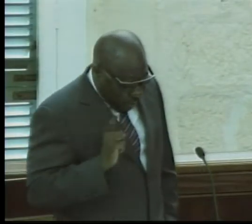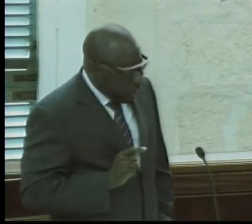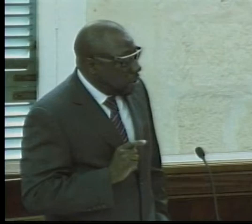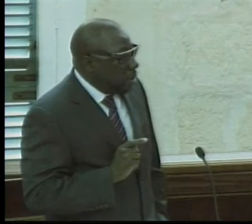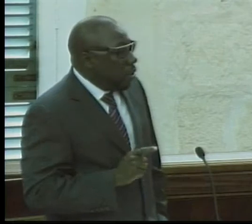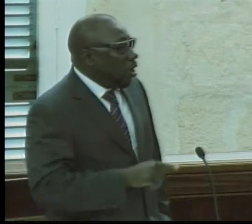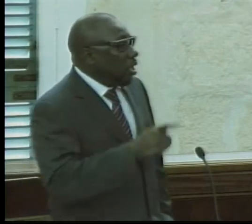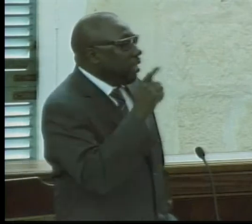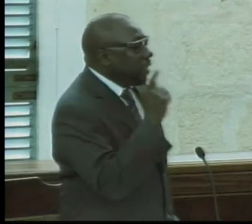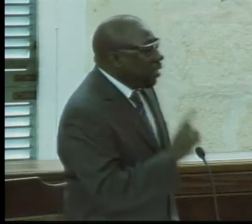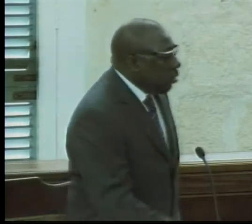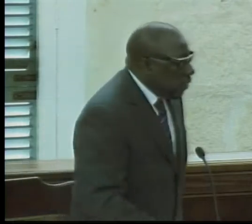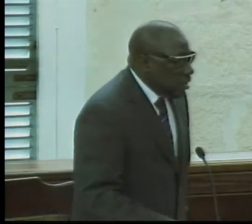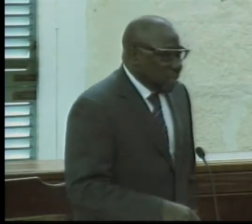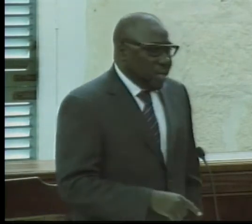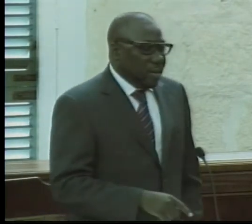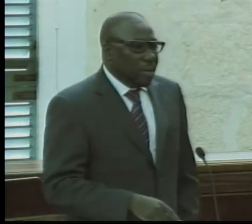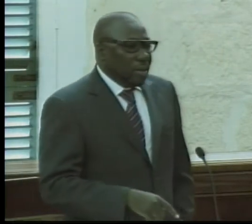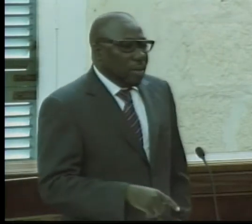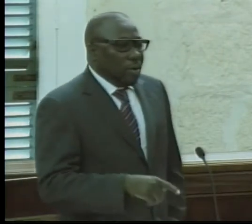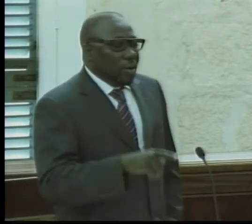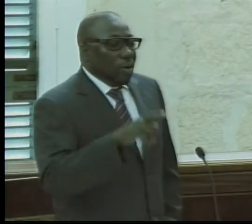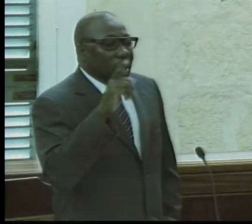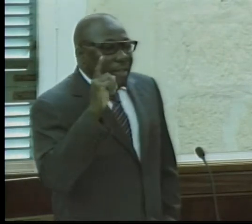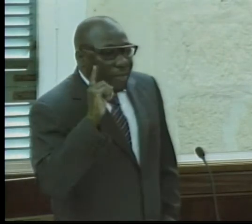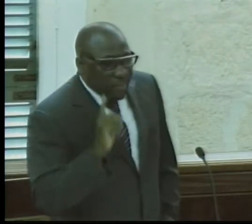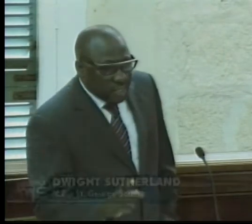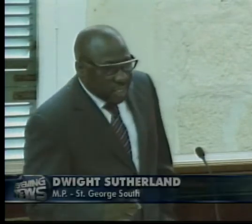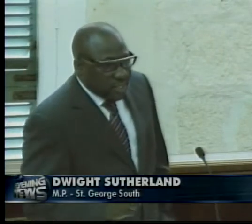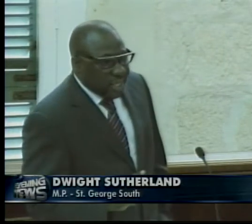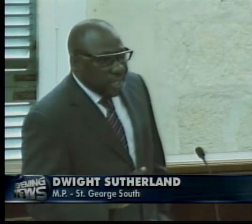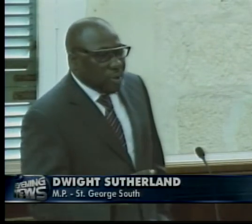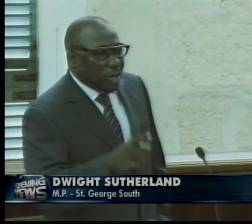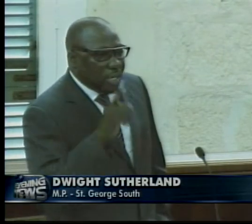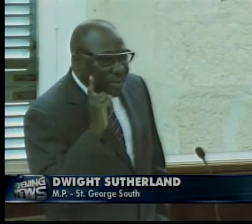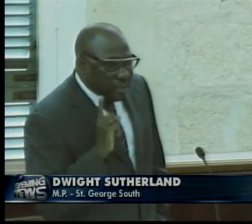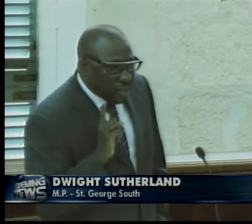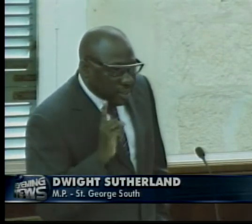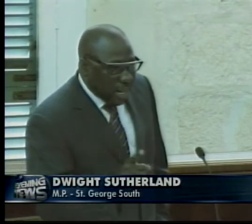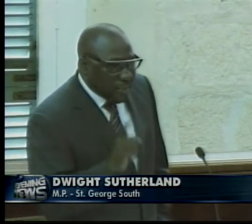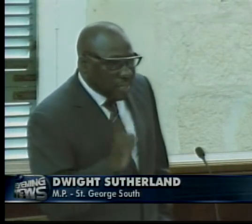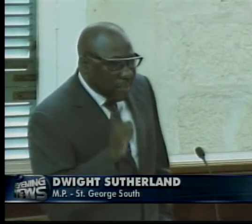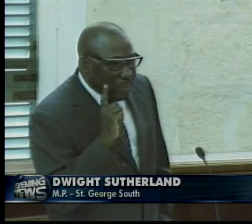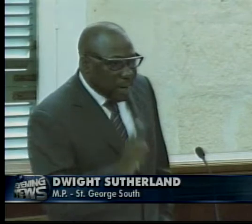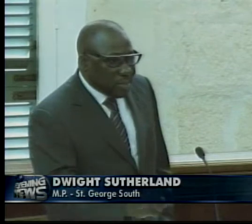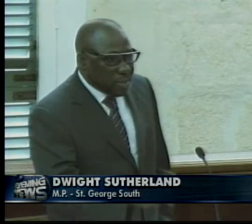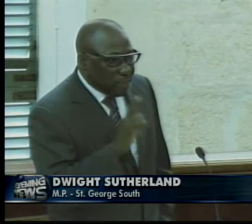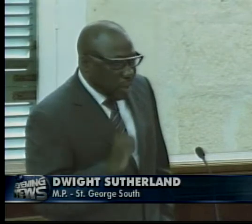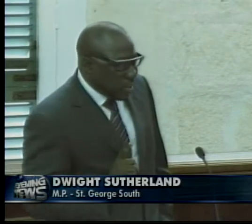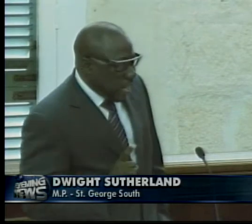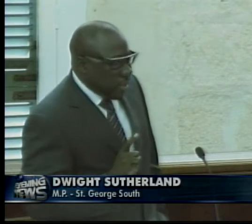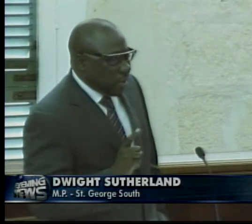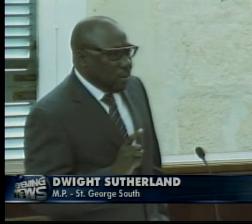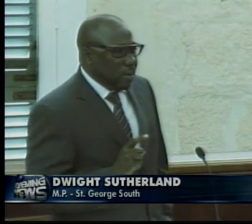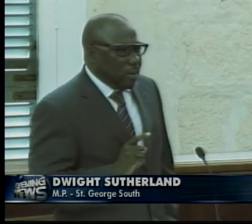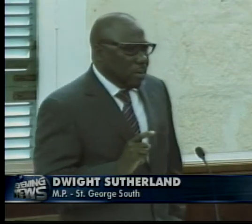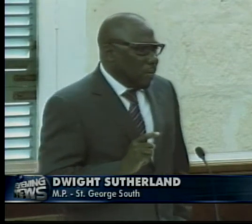people who are leaving the university, who are leaving BCC, who are leaving Samuel Jackman Prescott